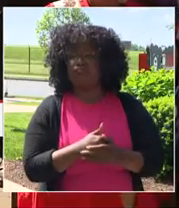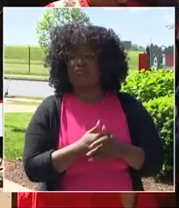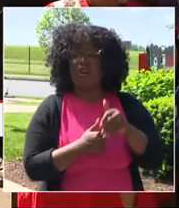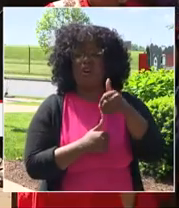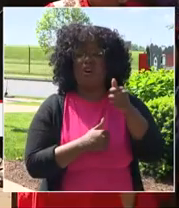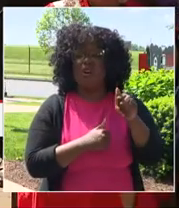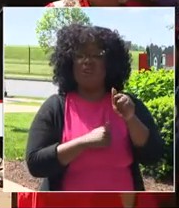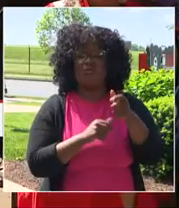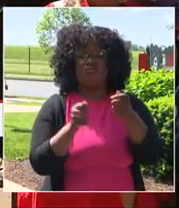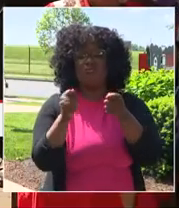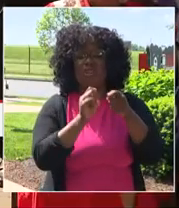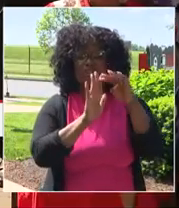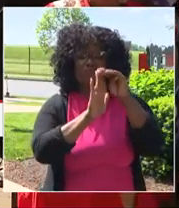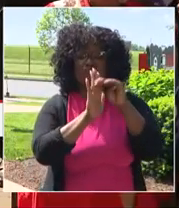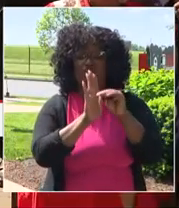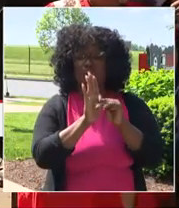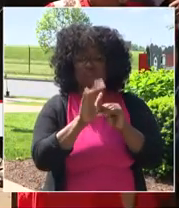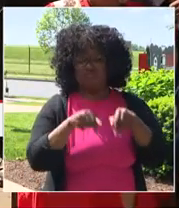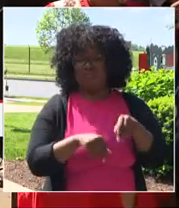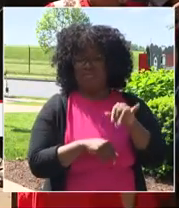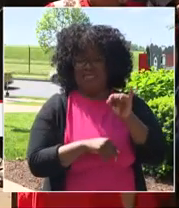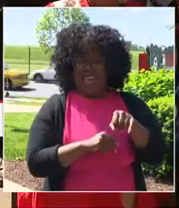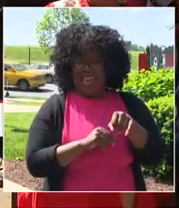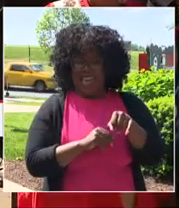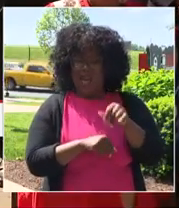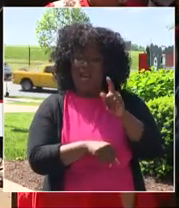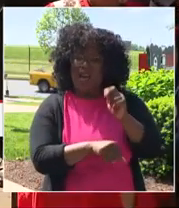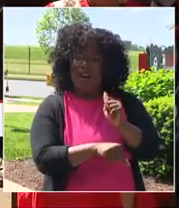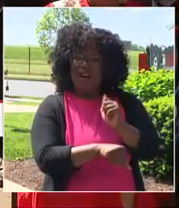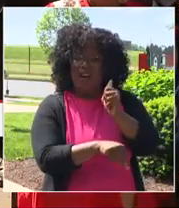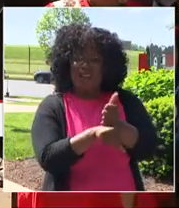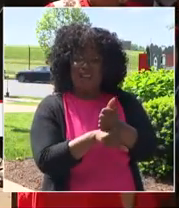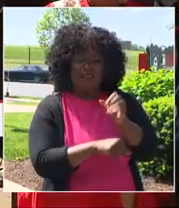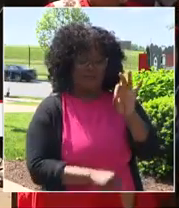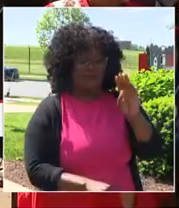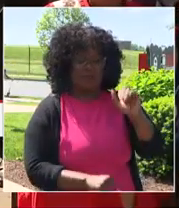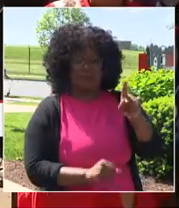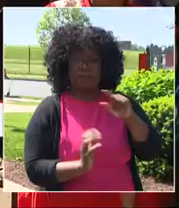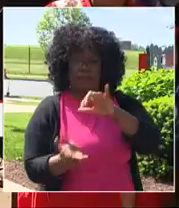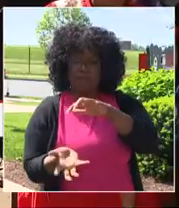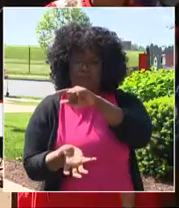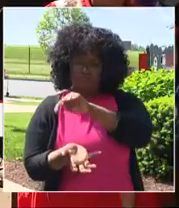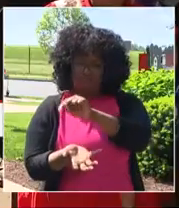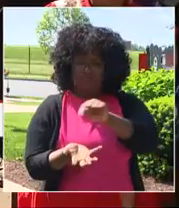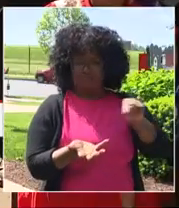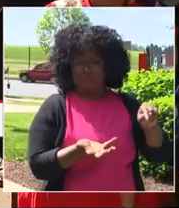D.C. FMAP to reflect these obligations.